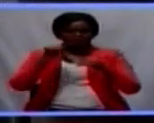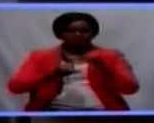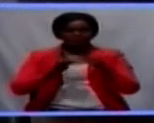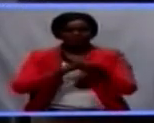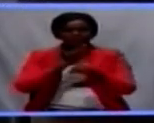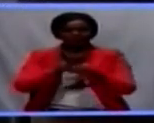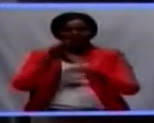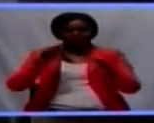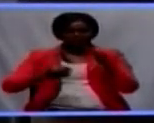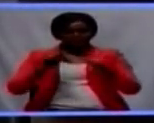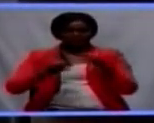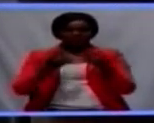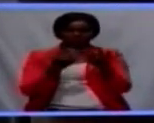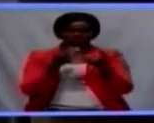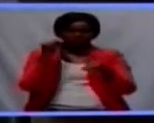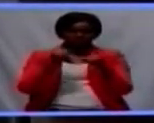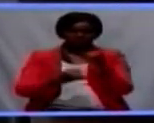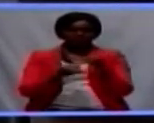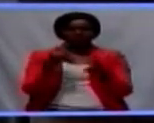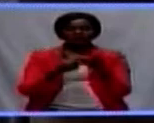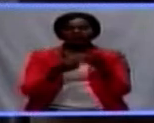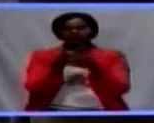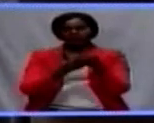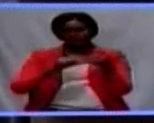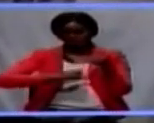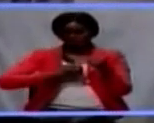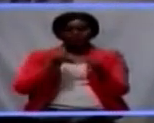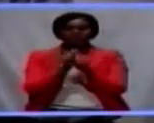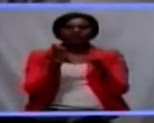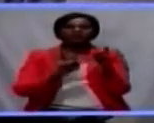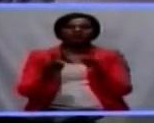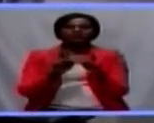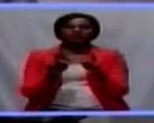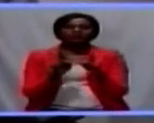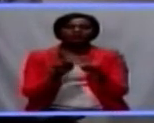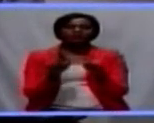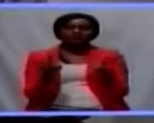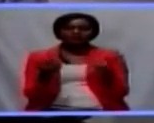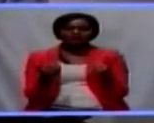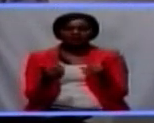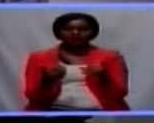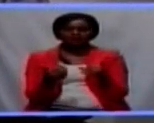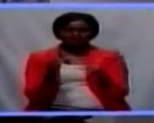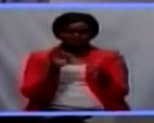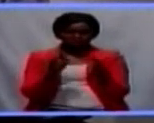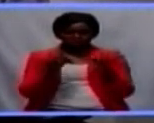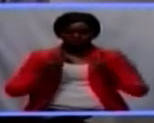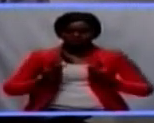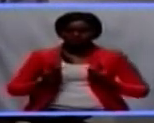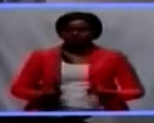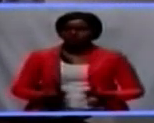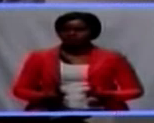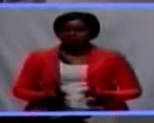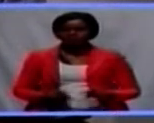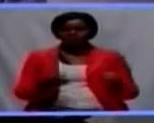courts have determined, that is what both ourselves and the taxpayer will follow. However, if a taxpayer, in